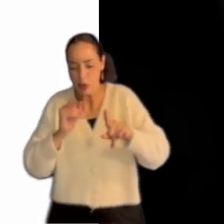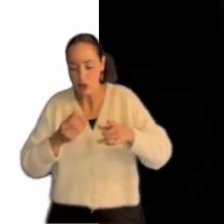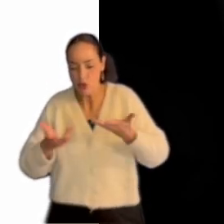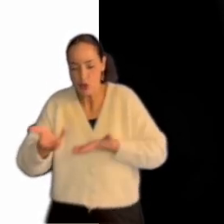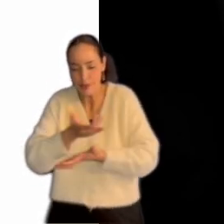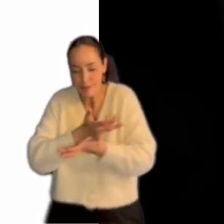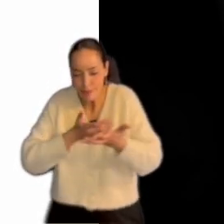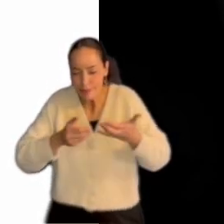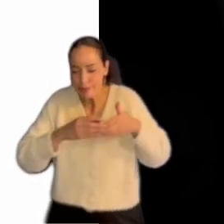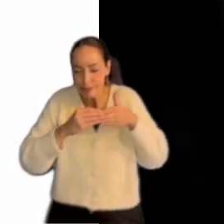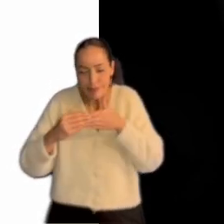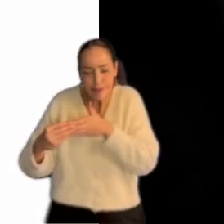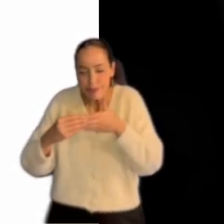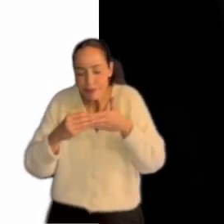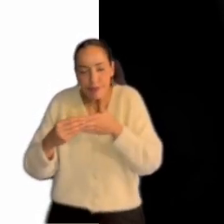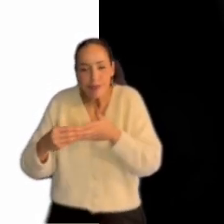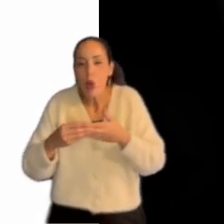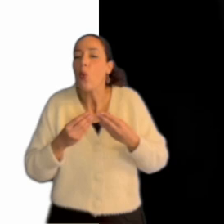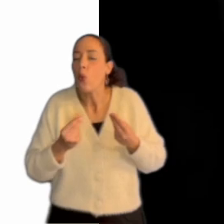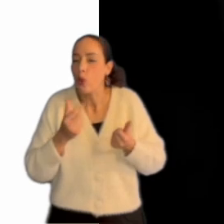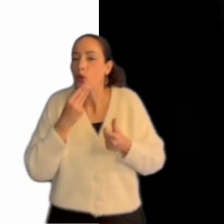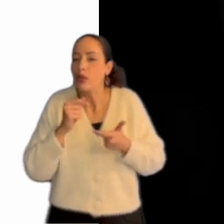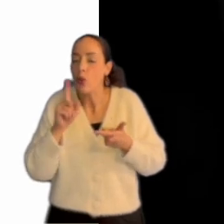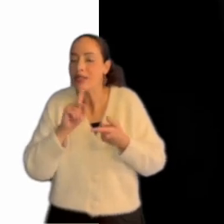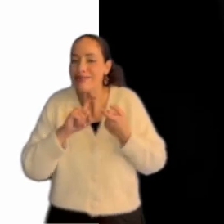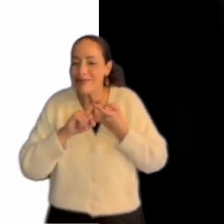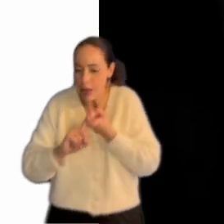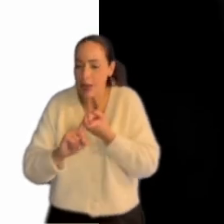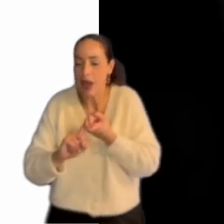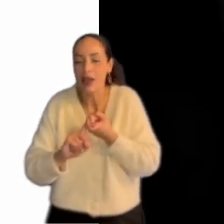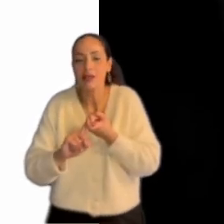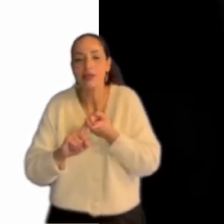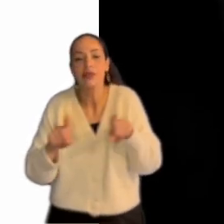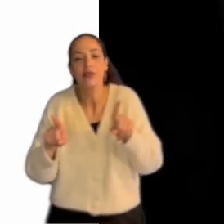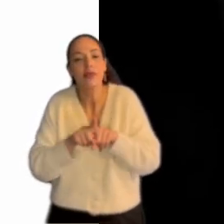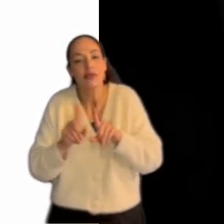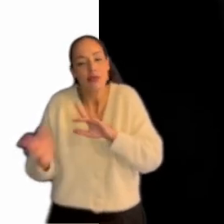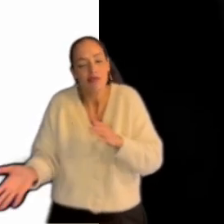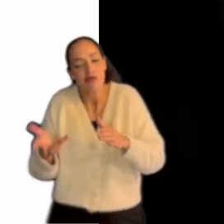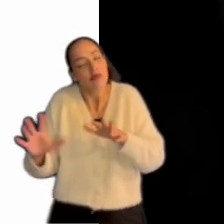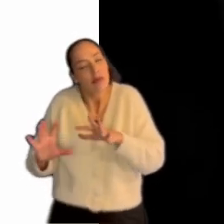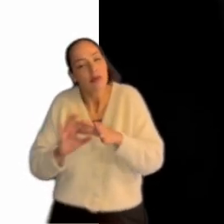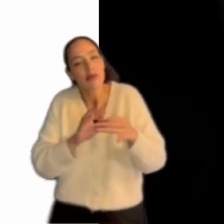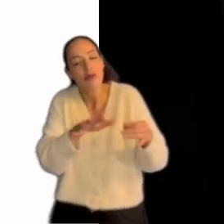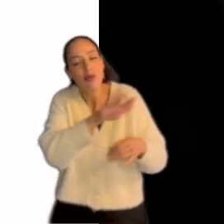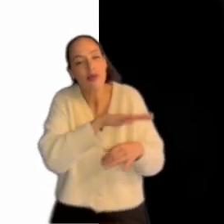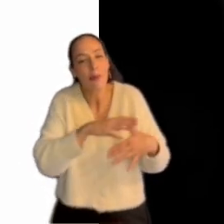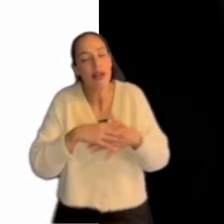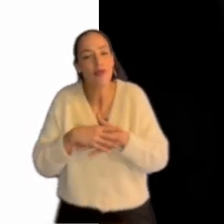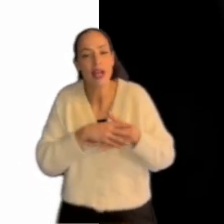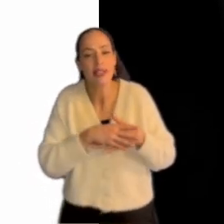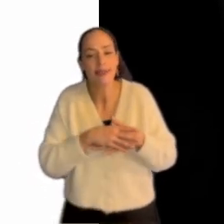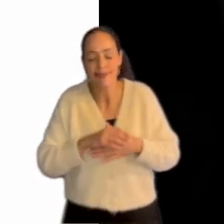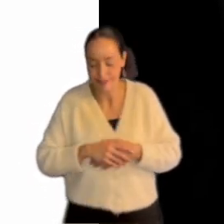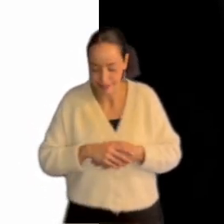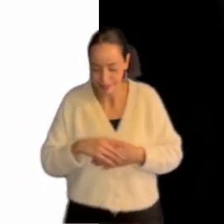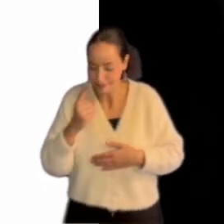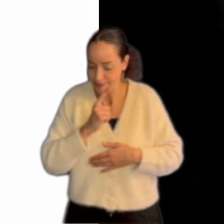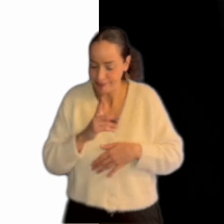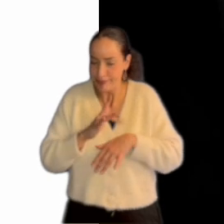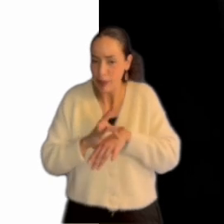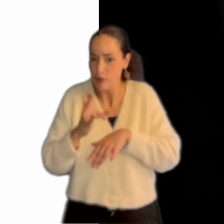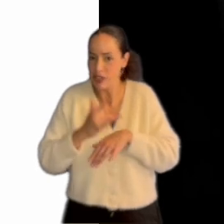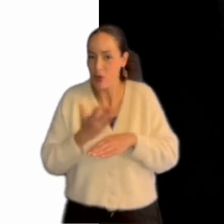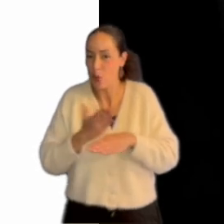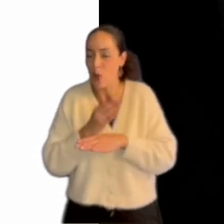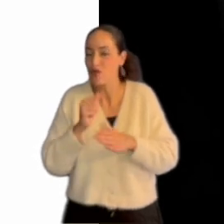professional who regularly works with crisis, I also believe that something is better than nothing, and I abide by the principle of equality by offering a little to